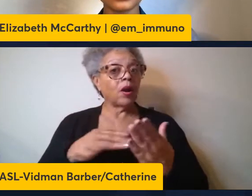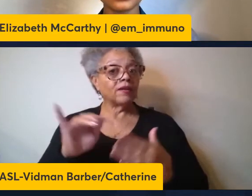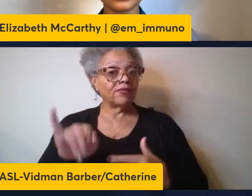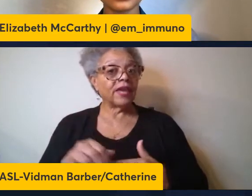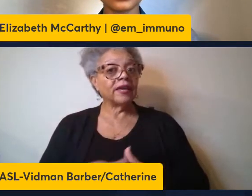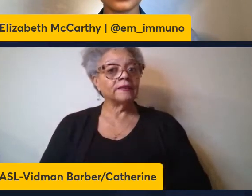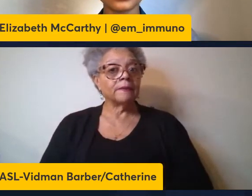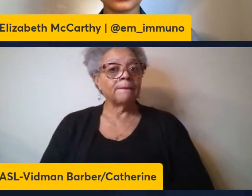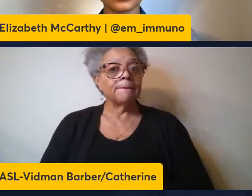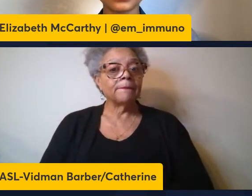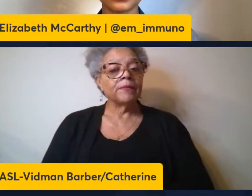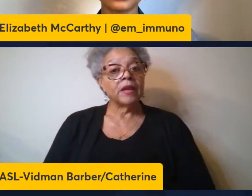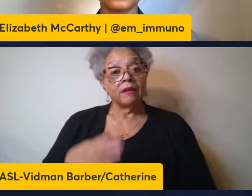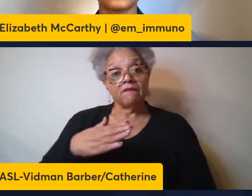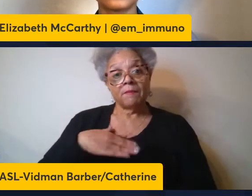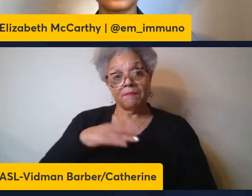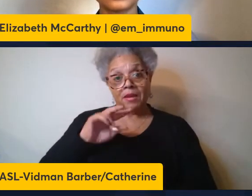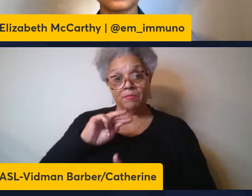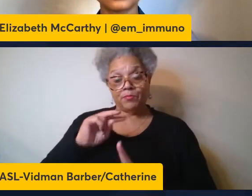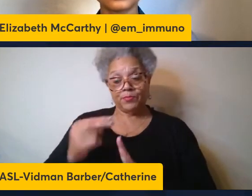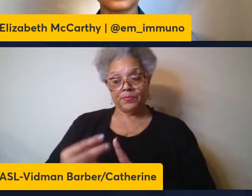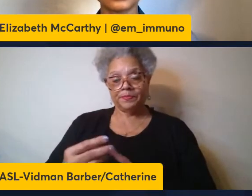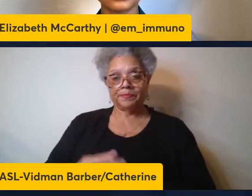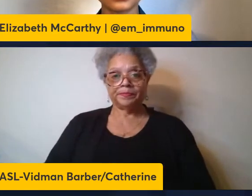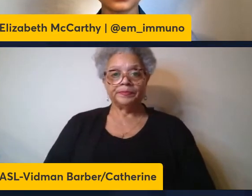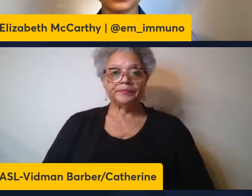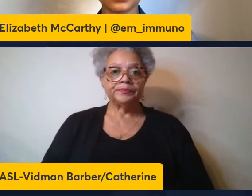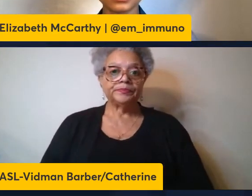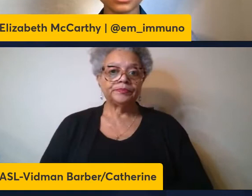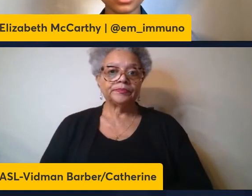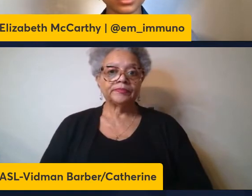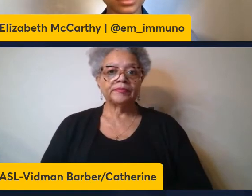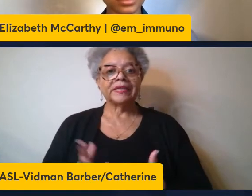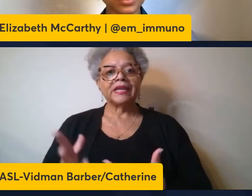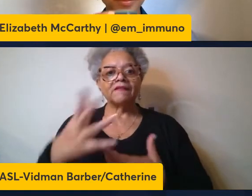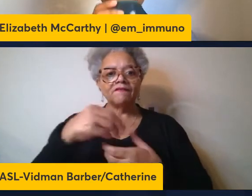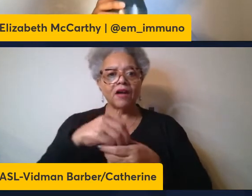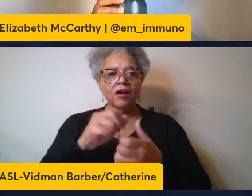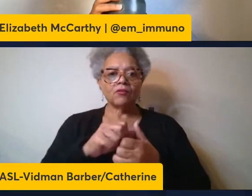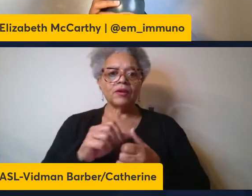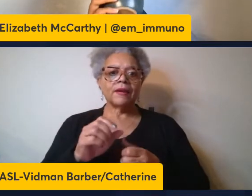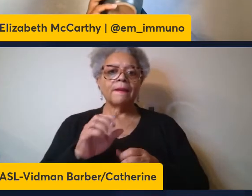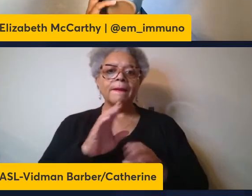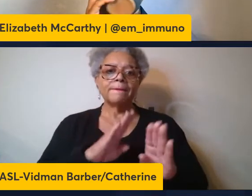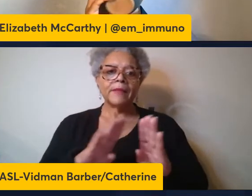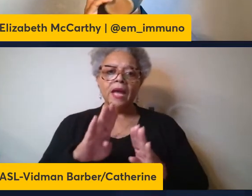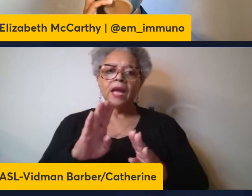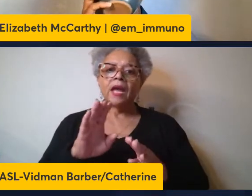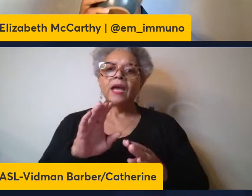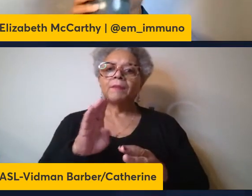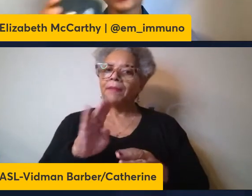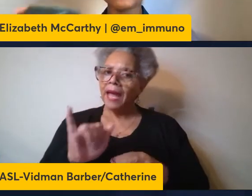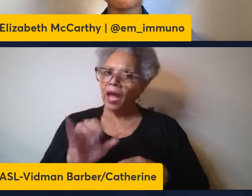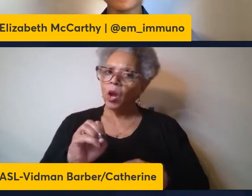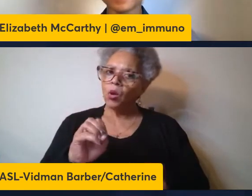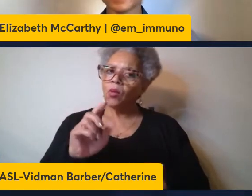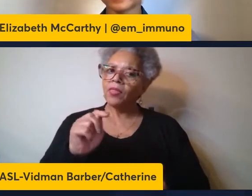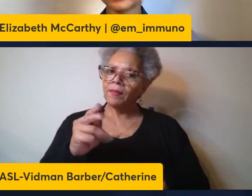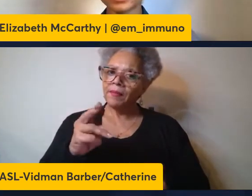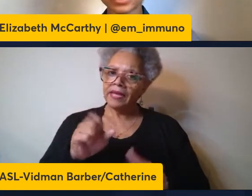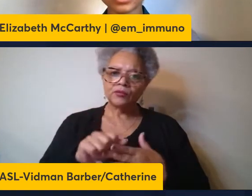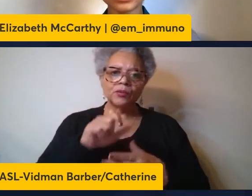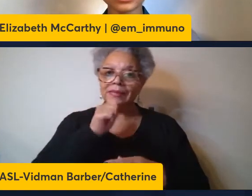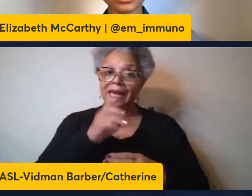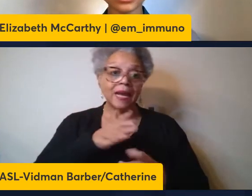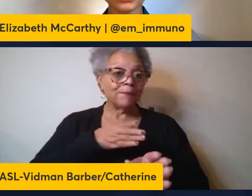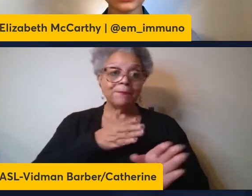So from my point of view, getting into bioinformatics definitely was not like a sort of conscious, planned choice